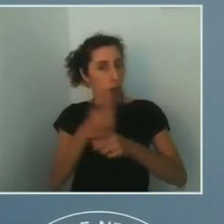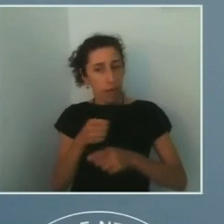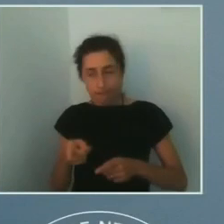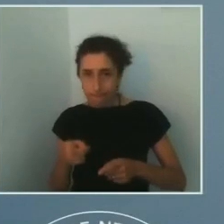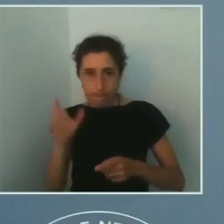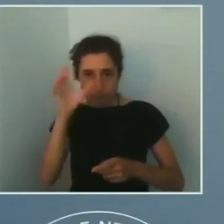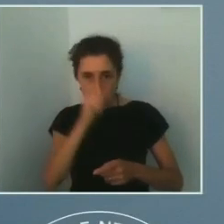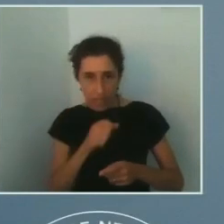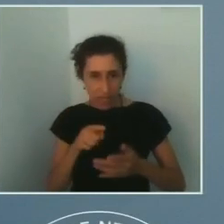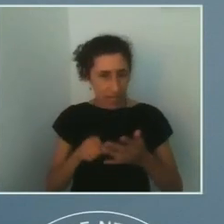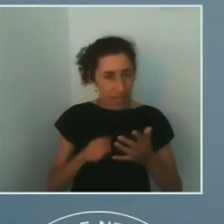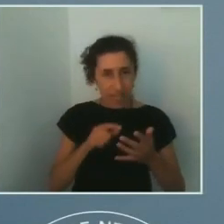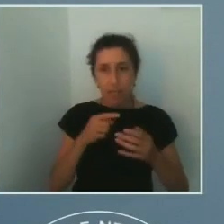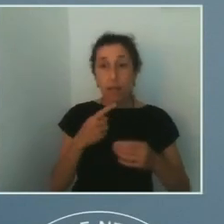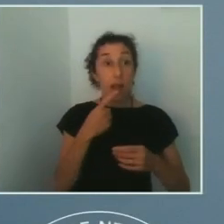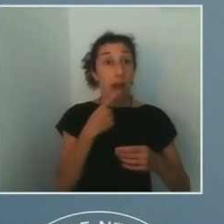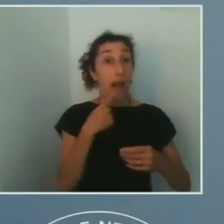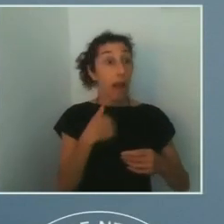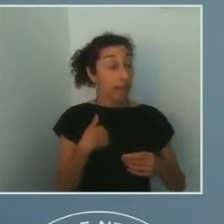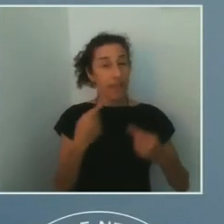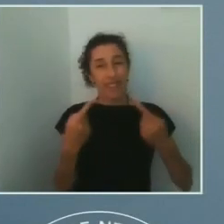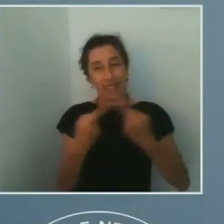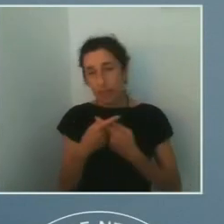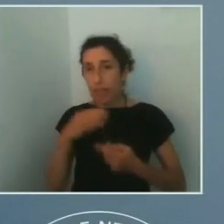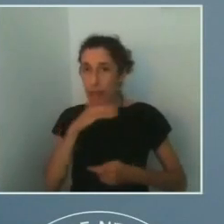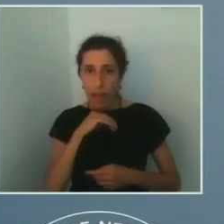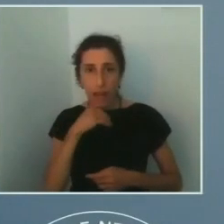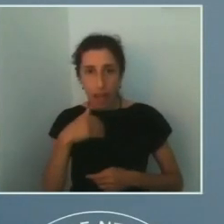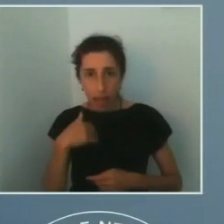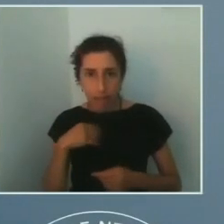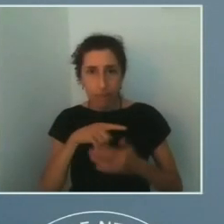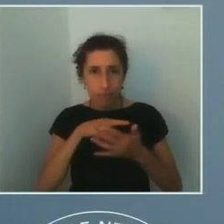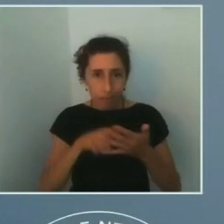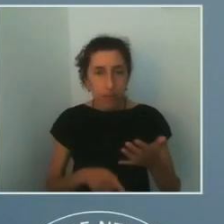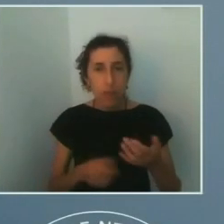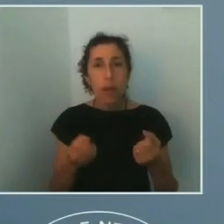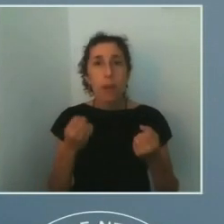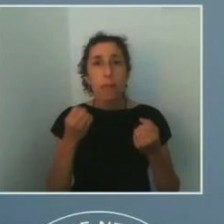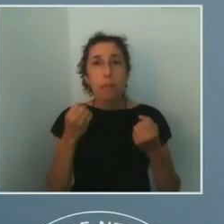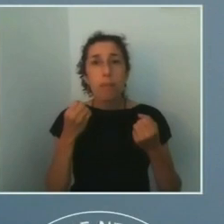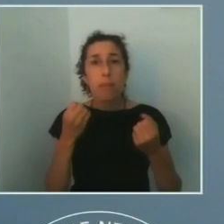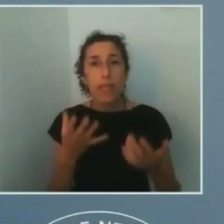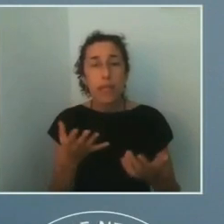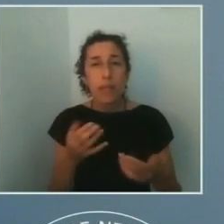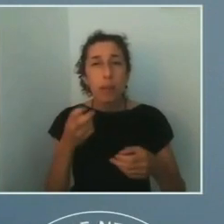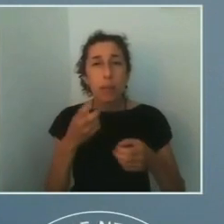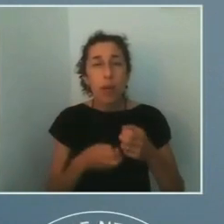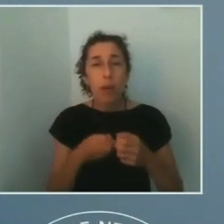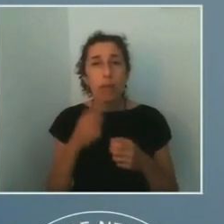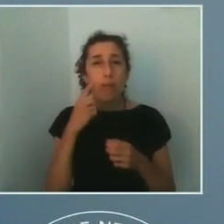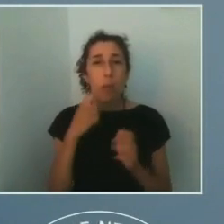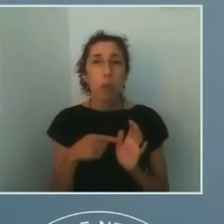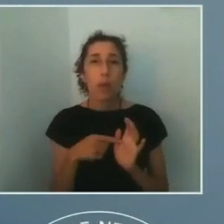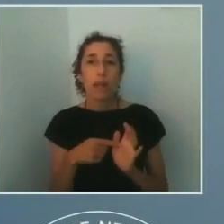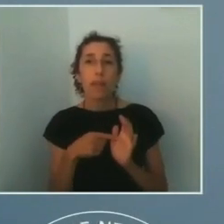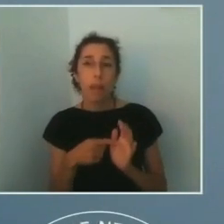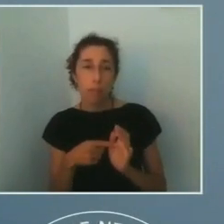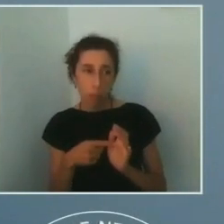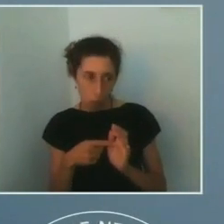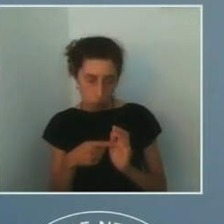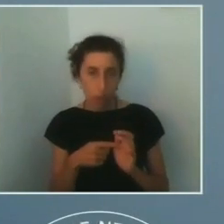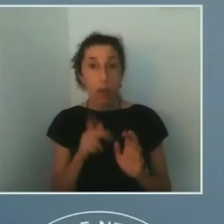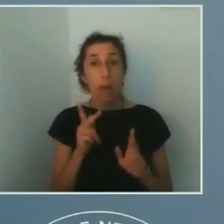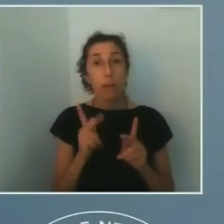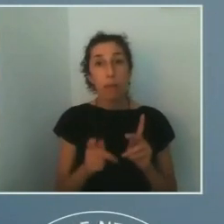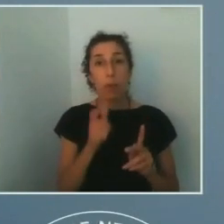the leftist agenda. This has been a power grab by a political opportunist, a desperate move that is part of a